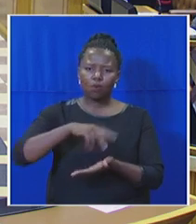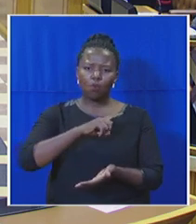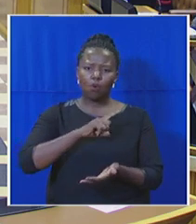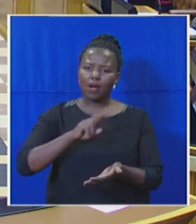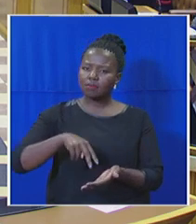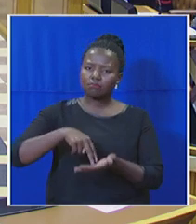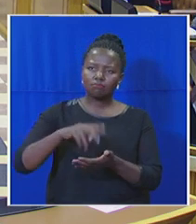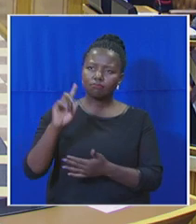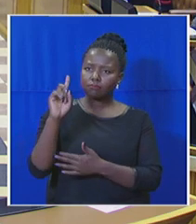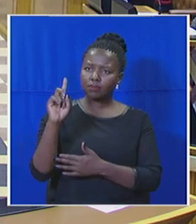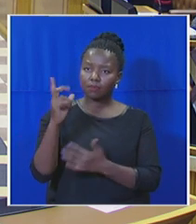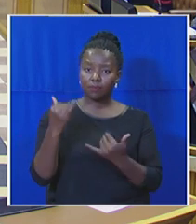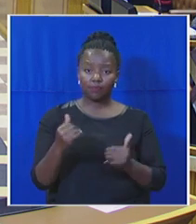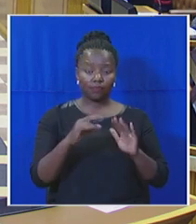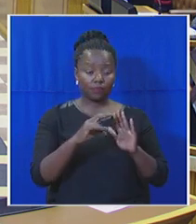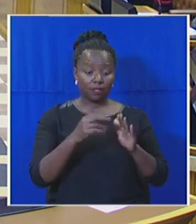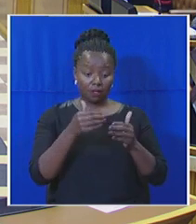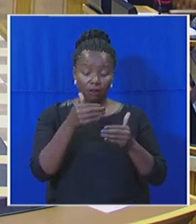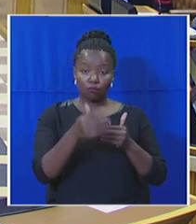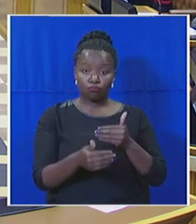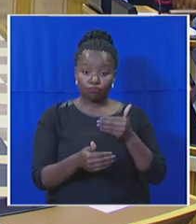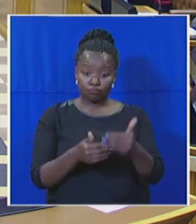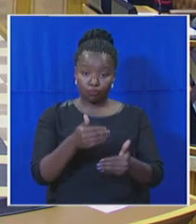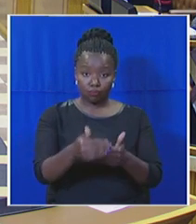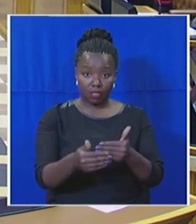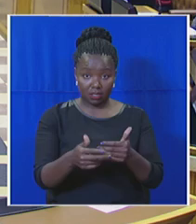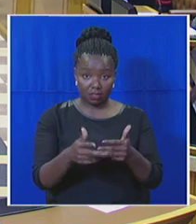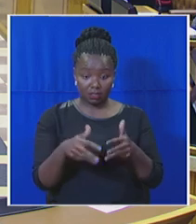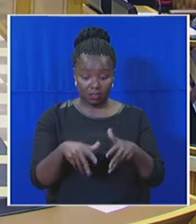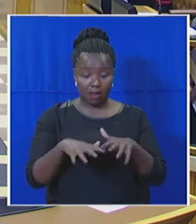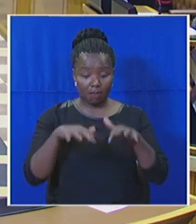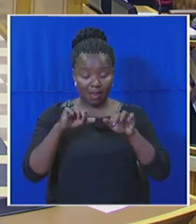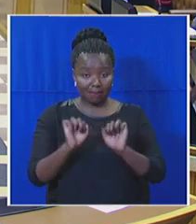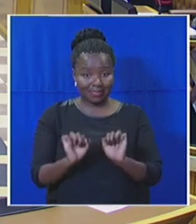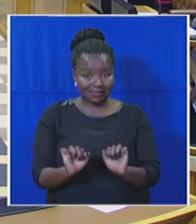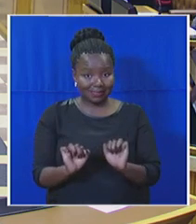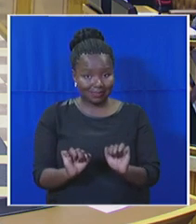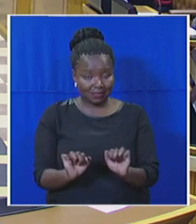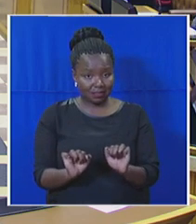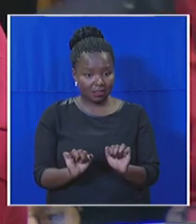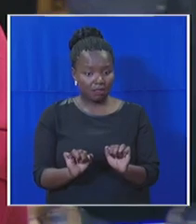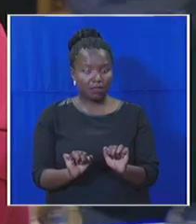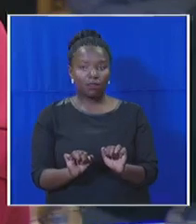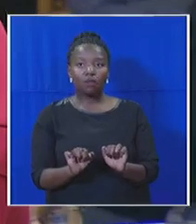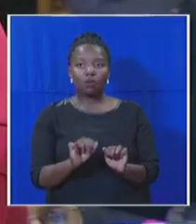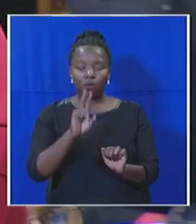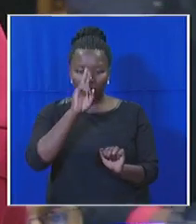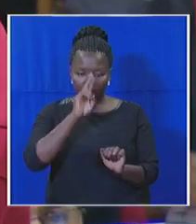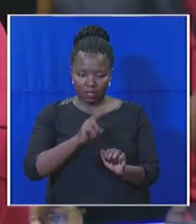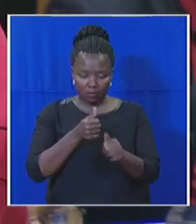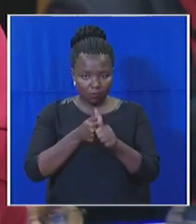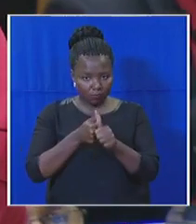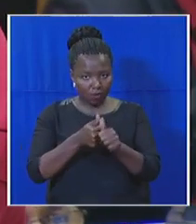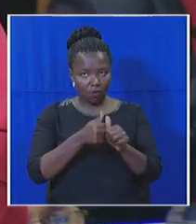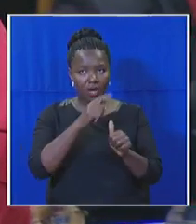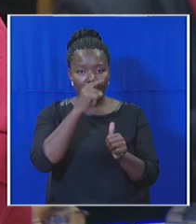order? In terms of the procedure that we use in this house, we do not Honorable have the leverage to Shibambu, skip